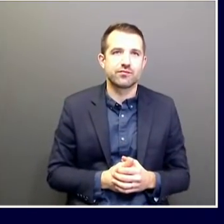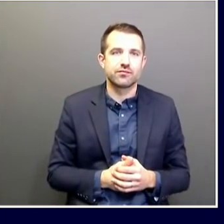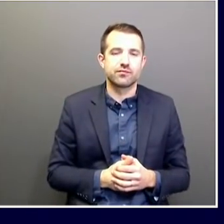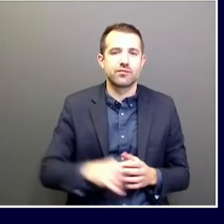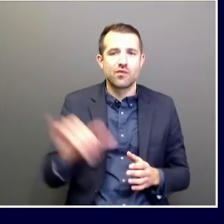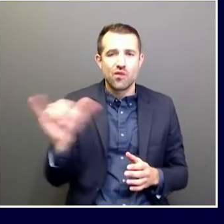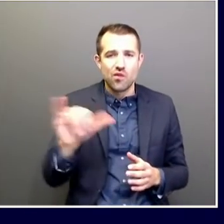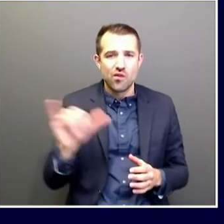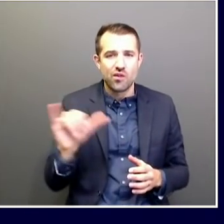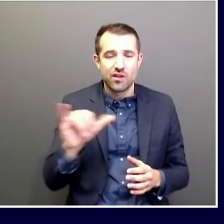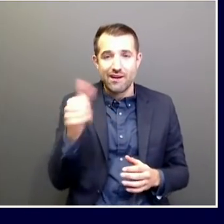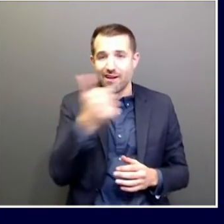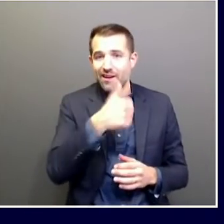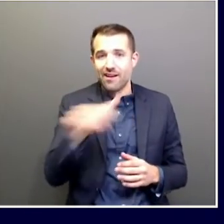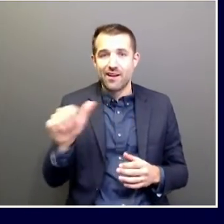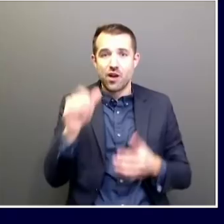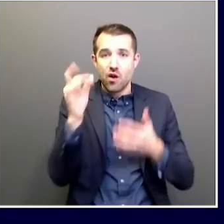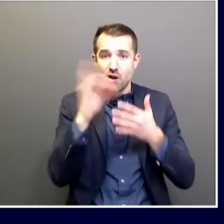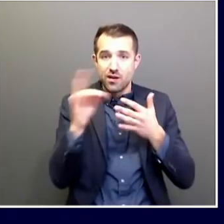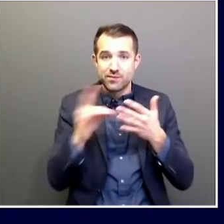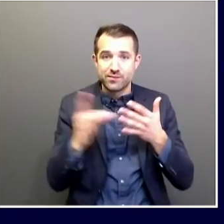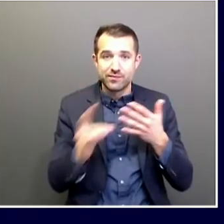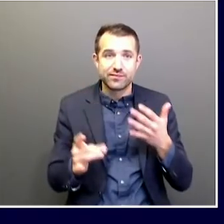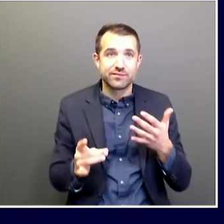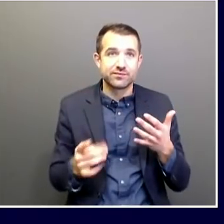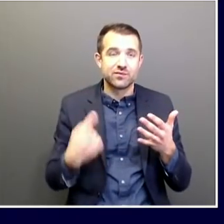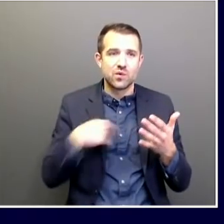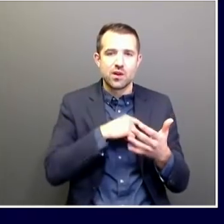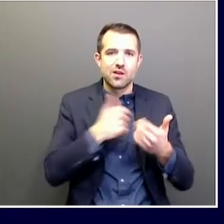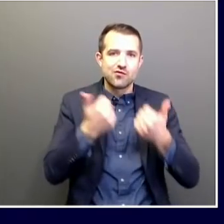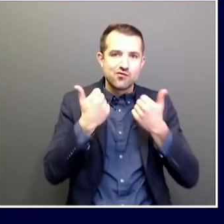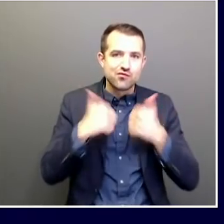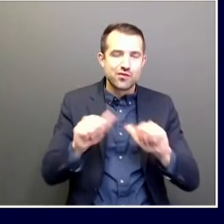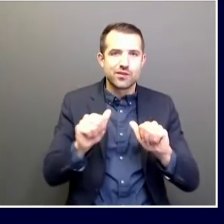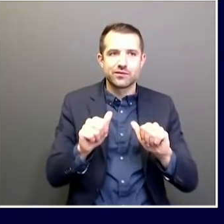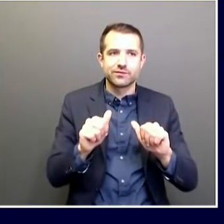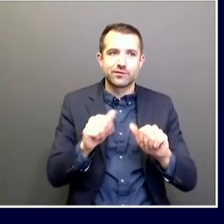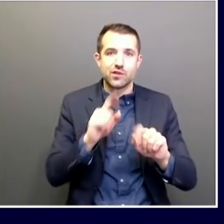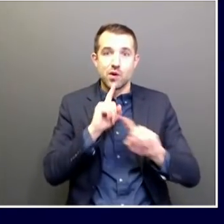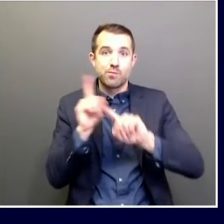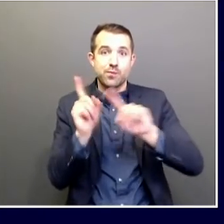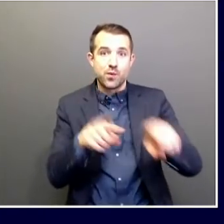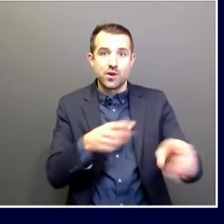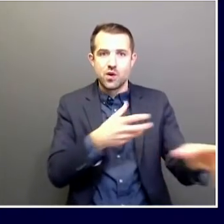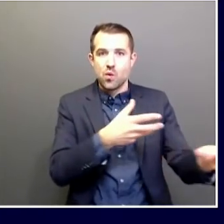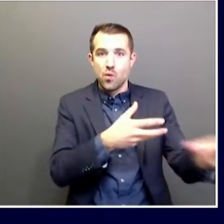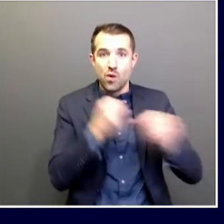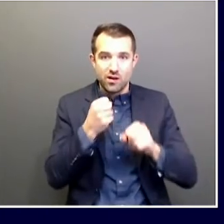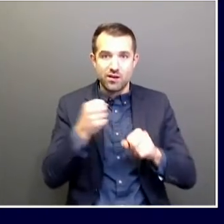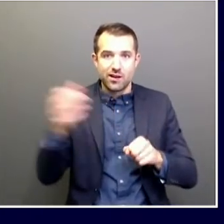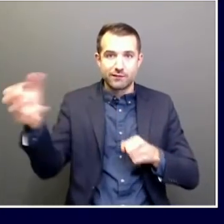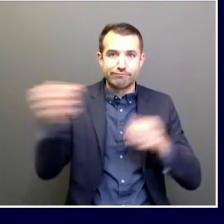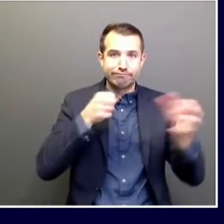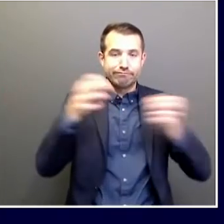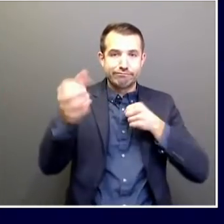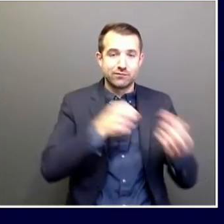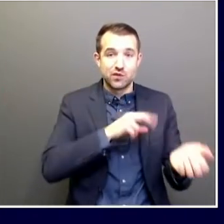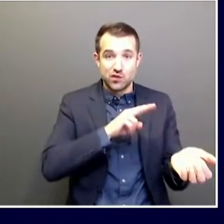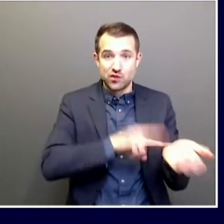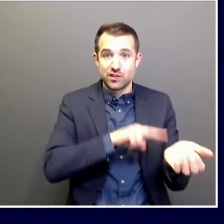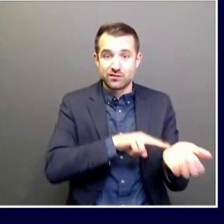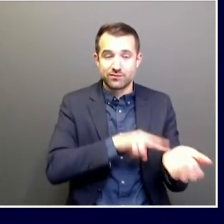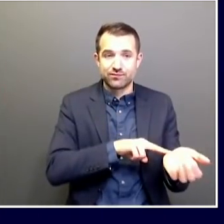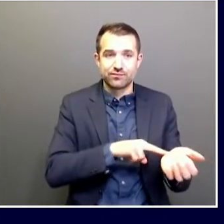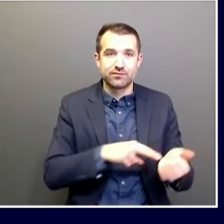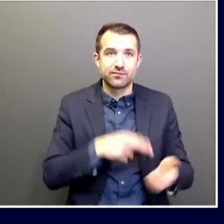example, deploying some rapid response nurses in very targeted ways to alleviate some of the stress, working with our nursing facilities to try